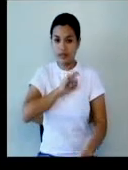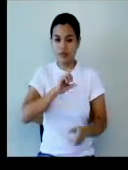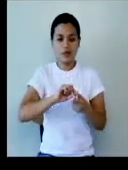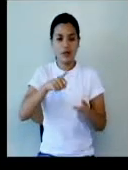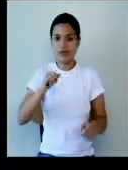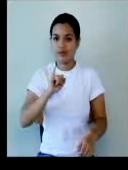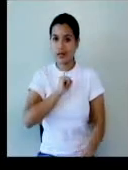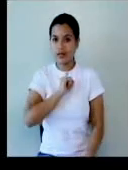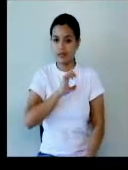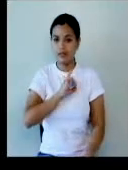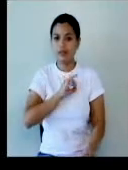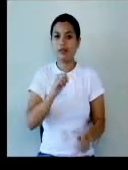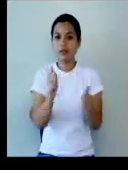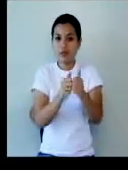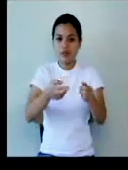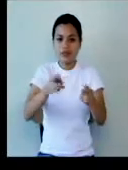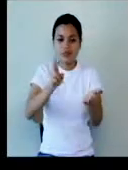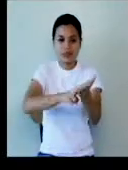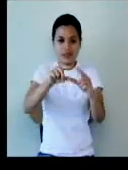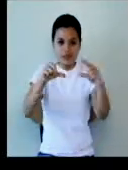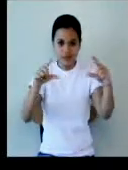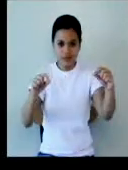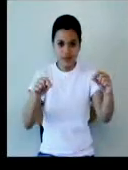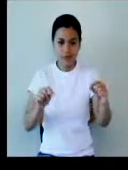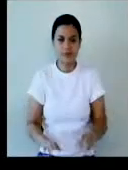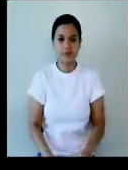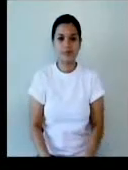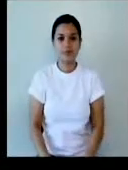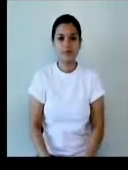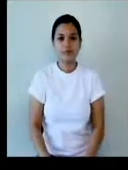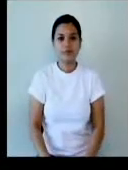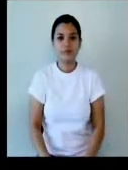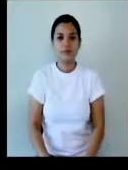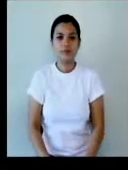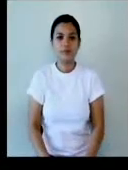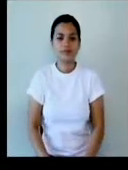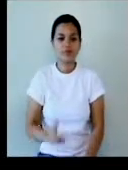voter's ID or any valid ID and your registration stub.